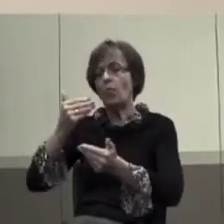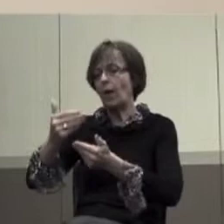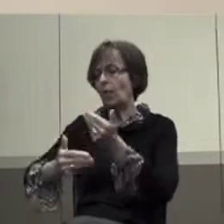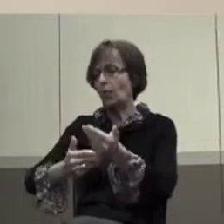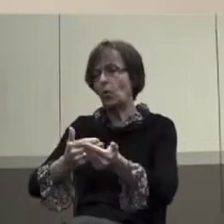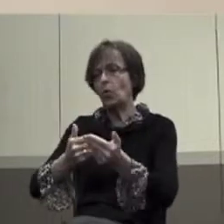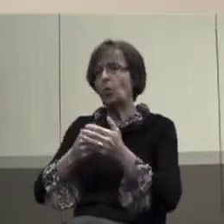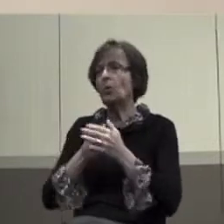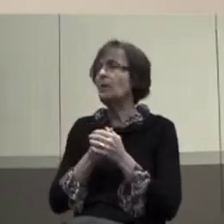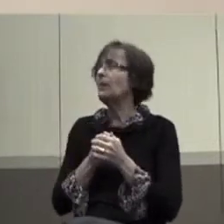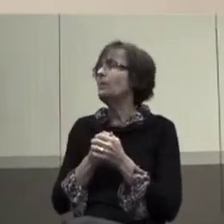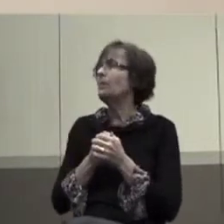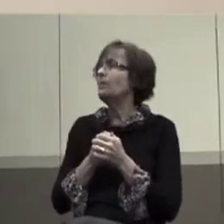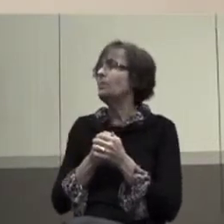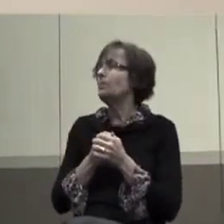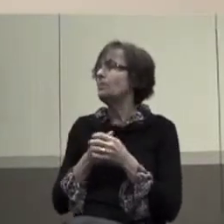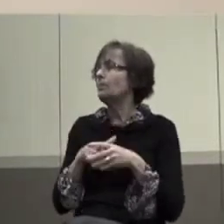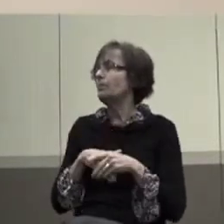All right?